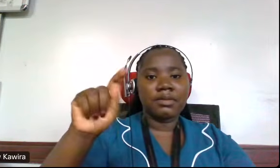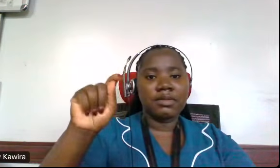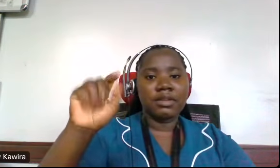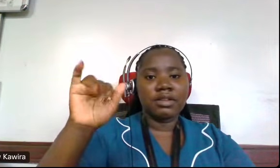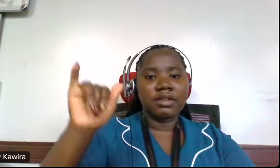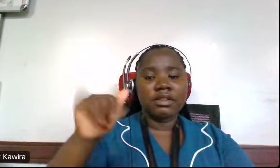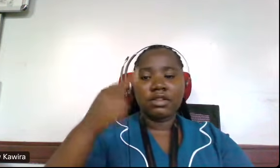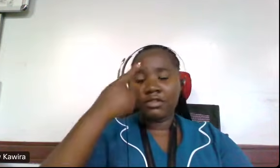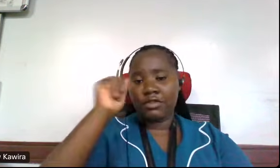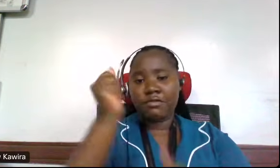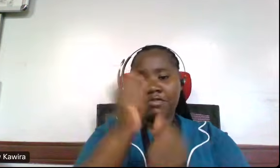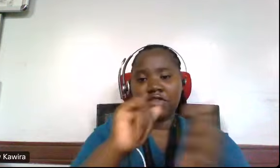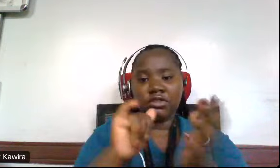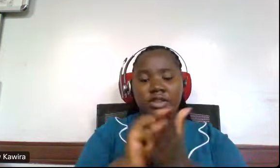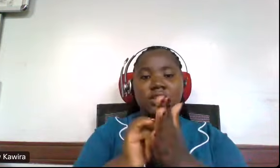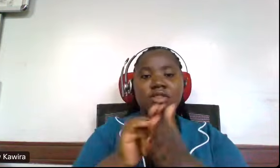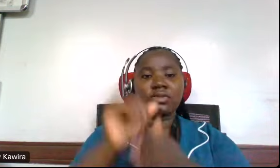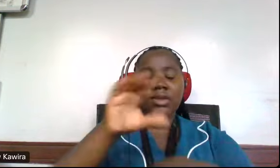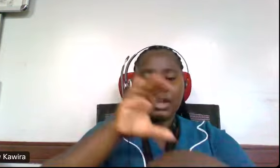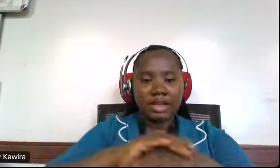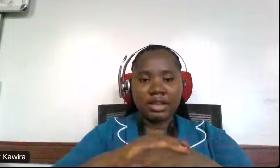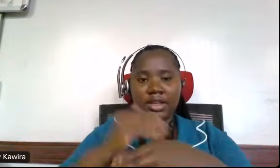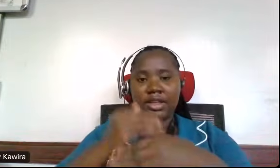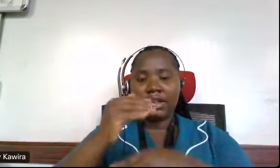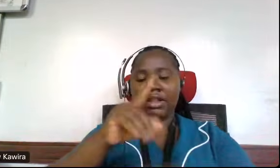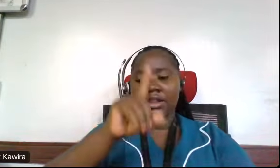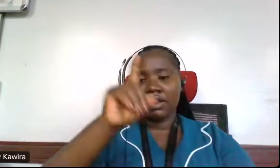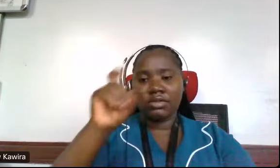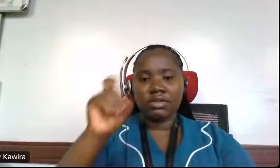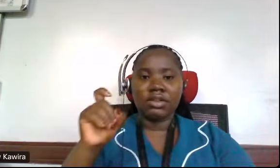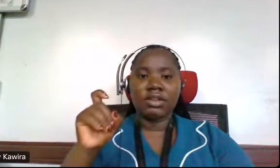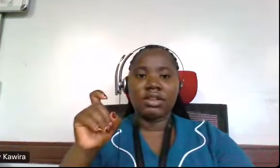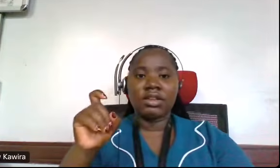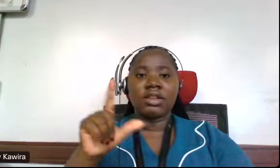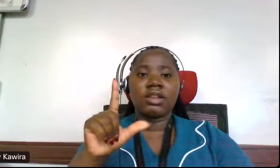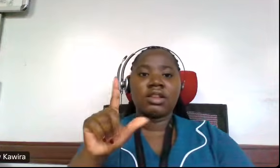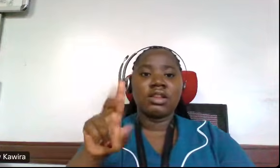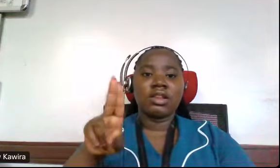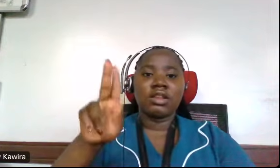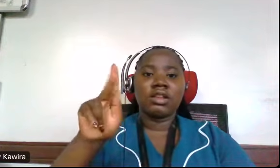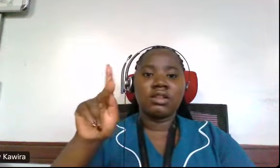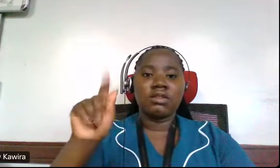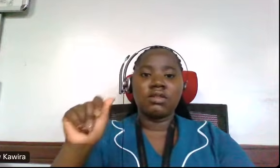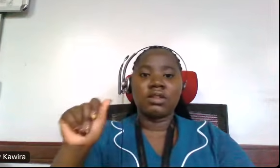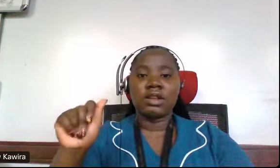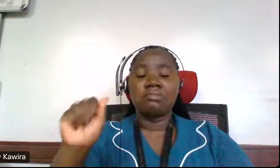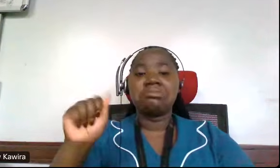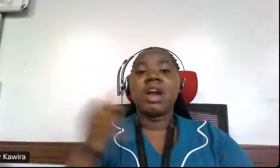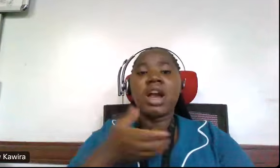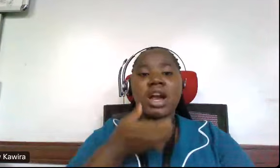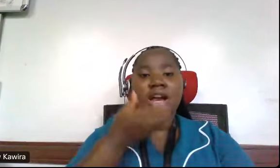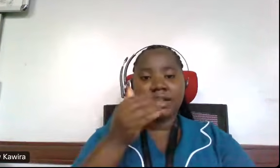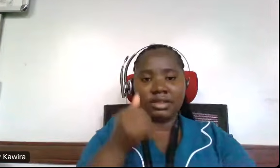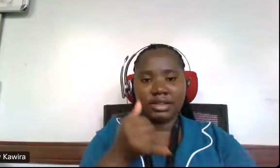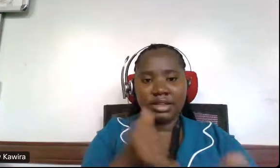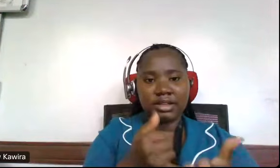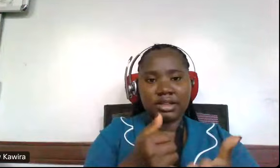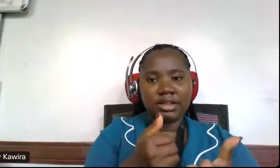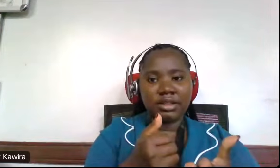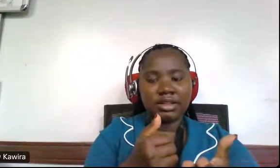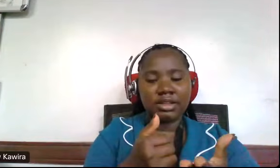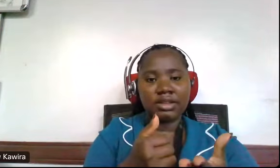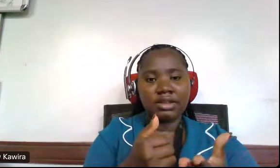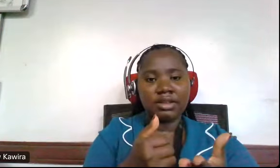Okay, thank you for that. For the next question, Mr. Luka will answer it, then you can add a comment. Dorka is saying they